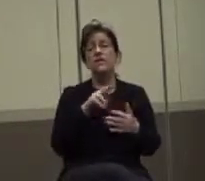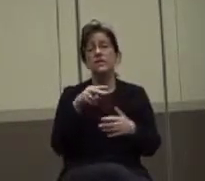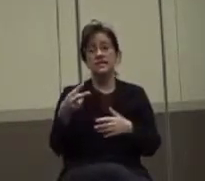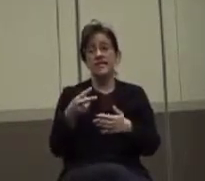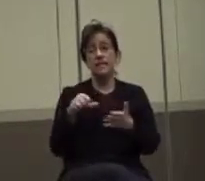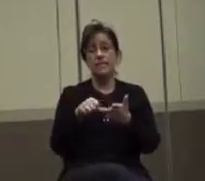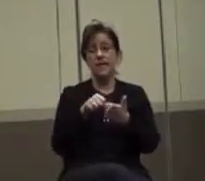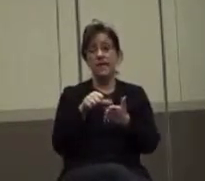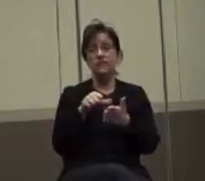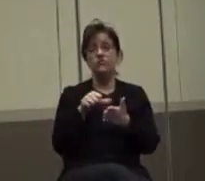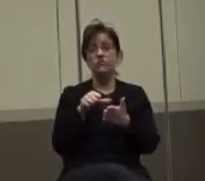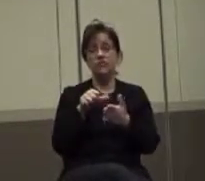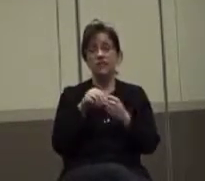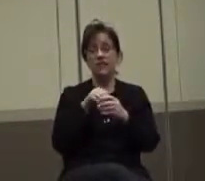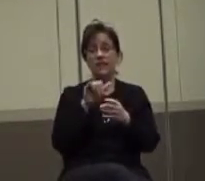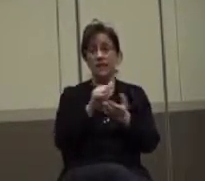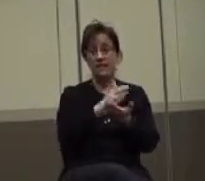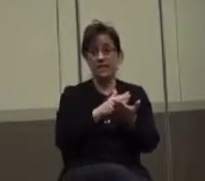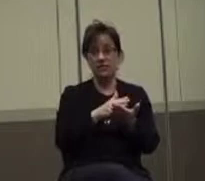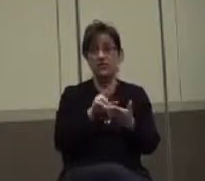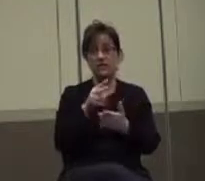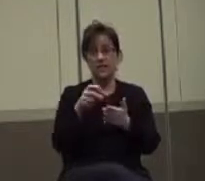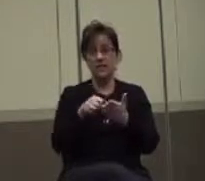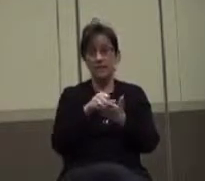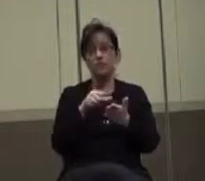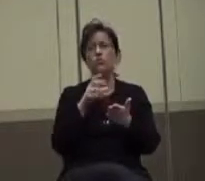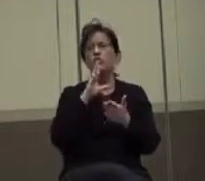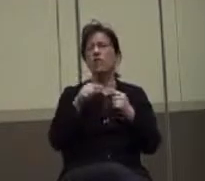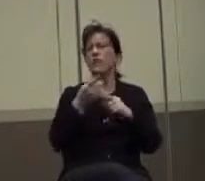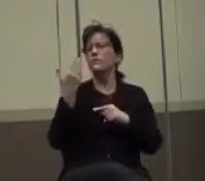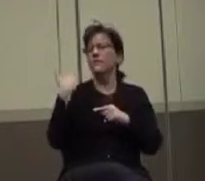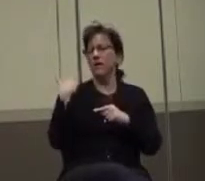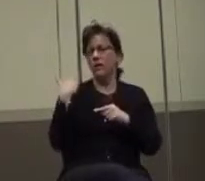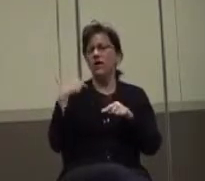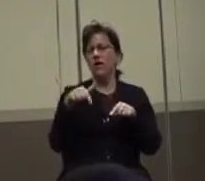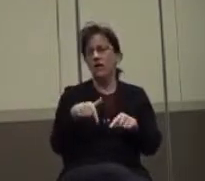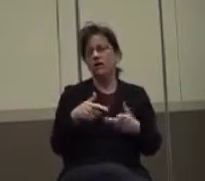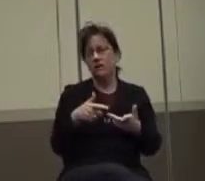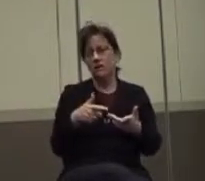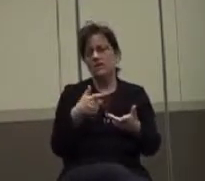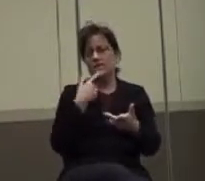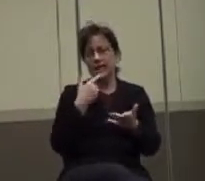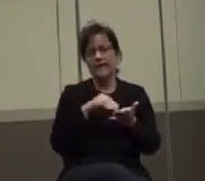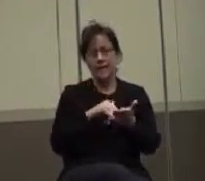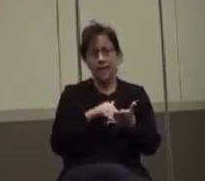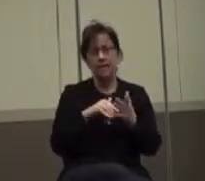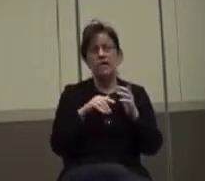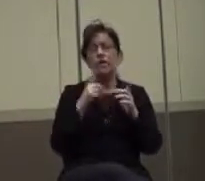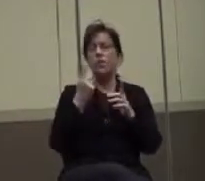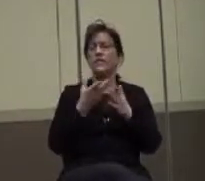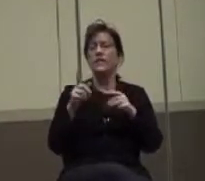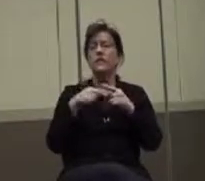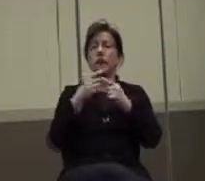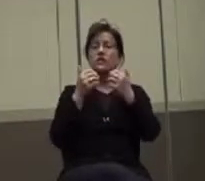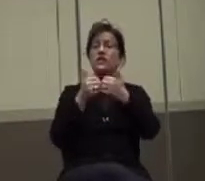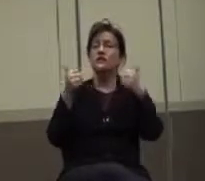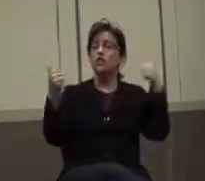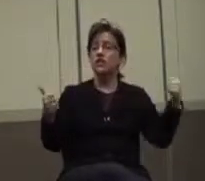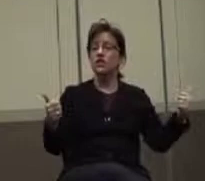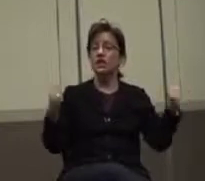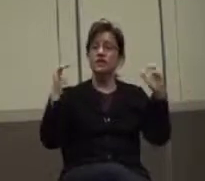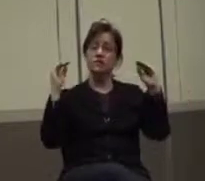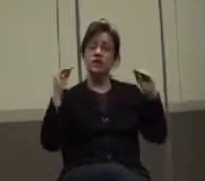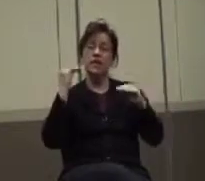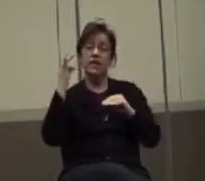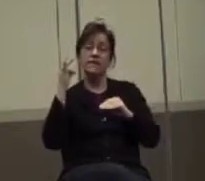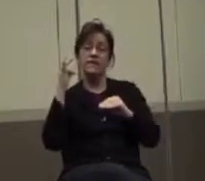before, but just as a review, and I'll give it to you again. One of the things in terms of that differentiated instruction, if a student is on your caseload, now